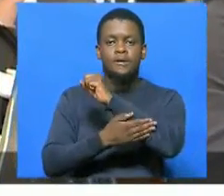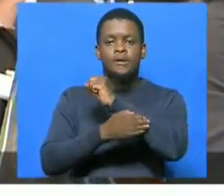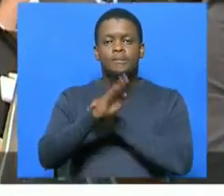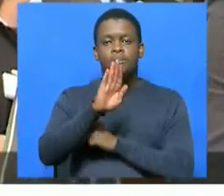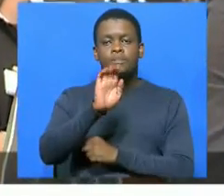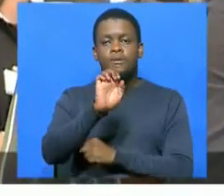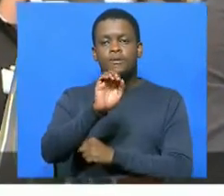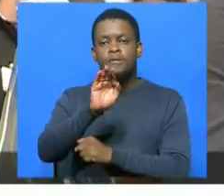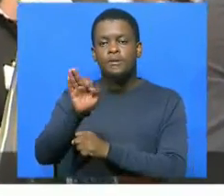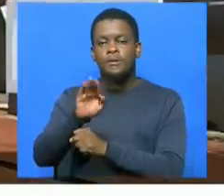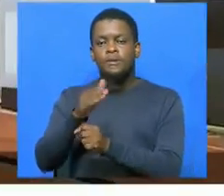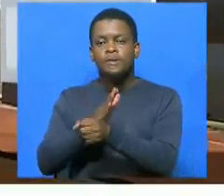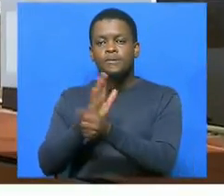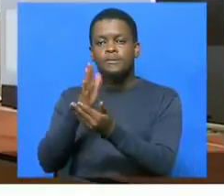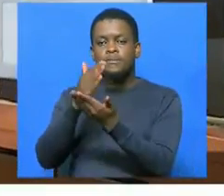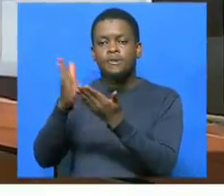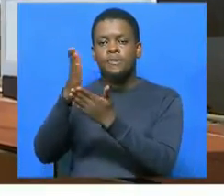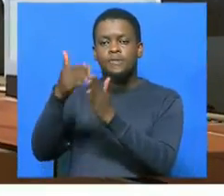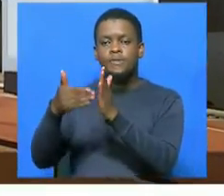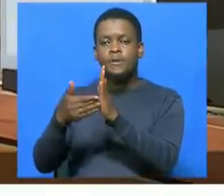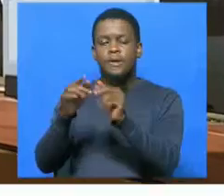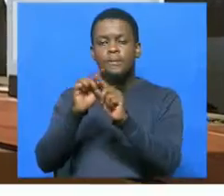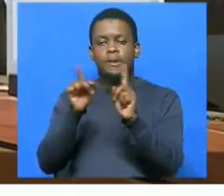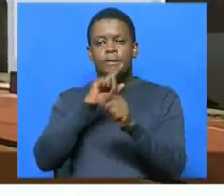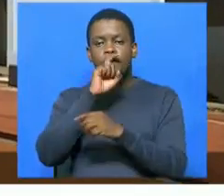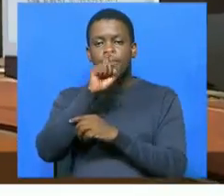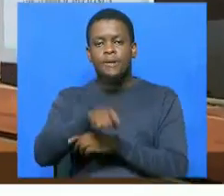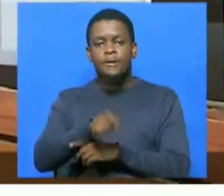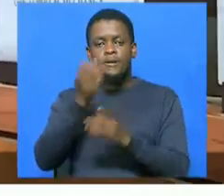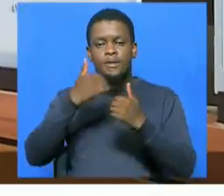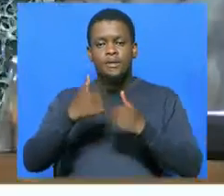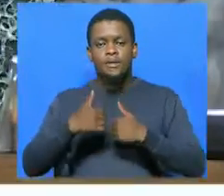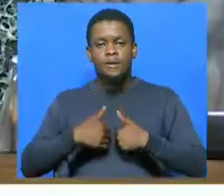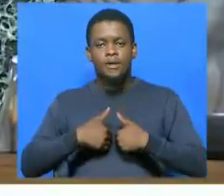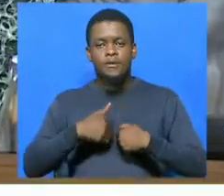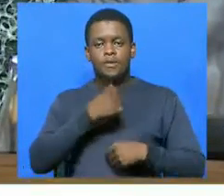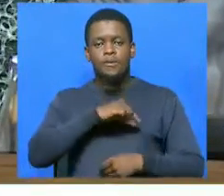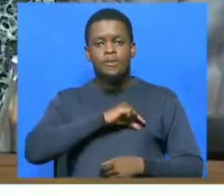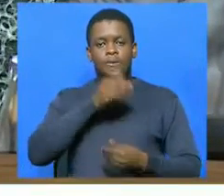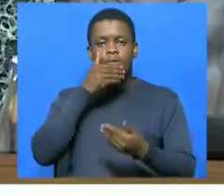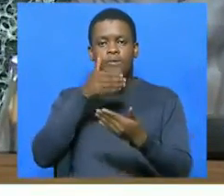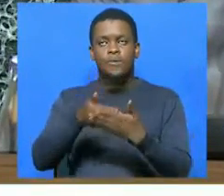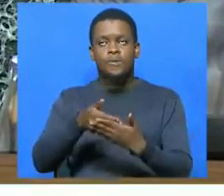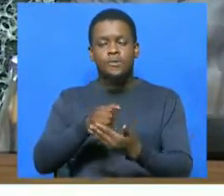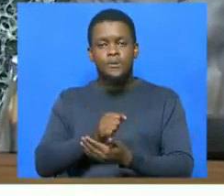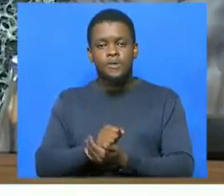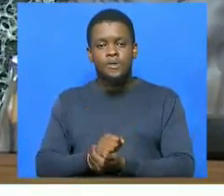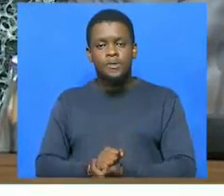been globally reputed, yet has not derived maximum value from it. Our beef,